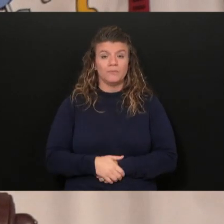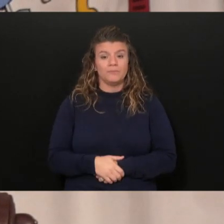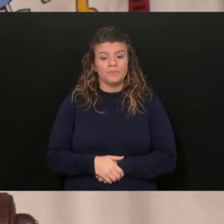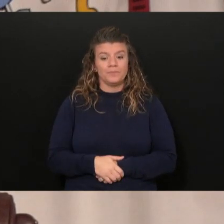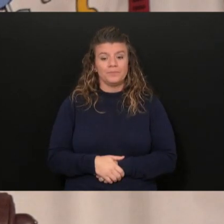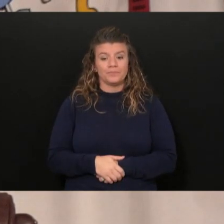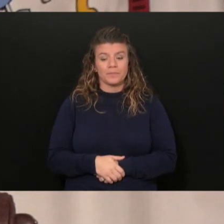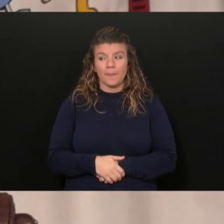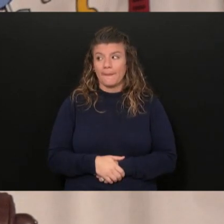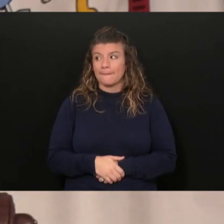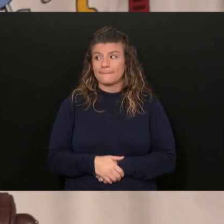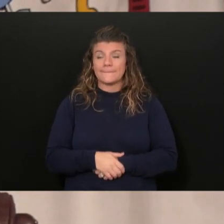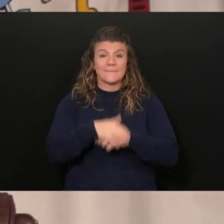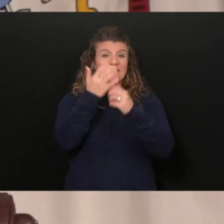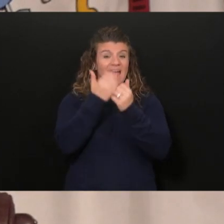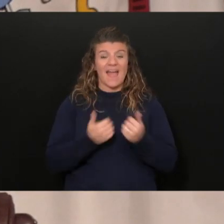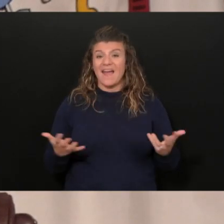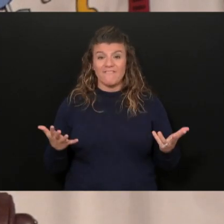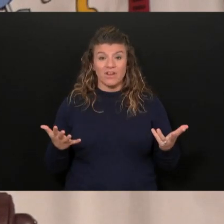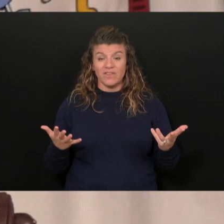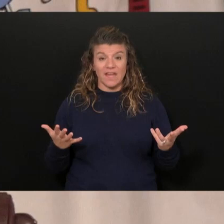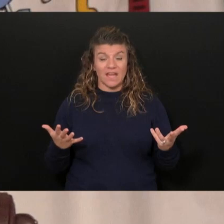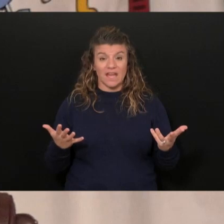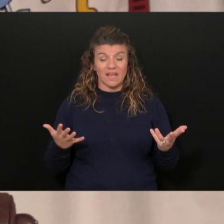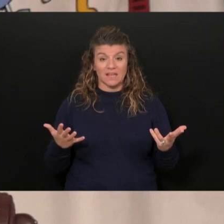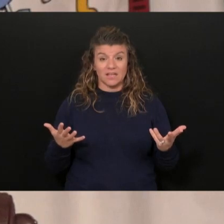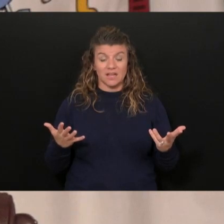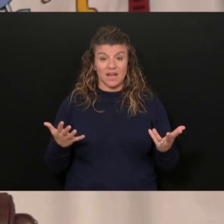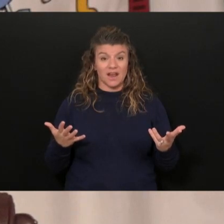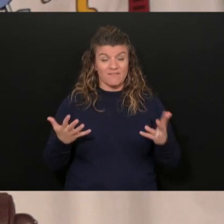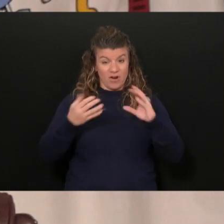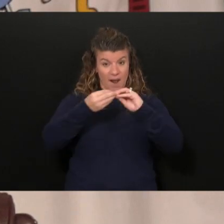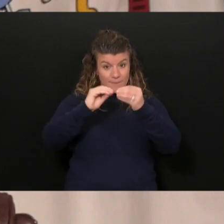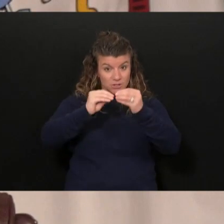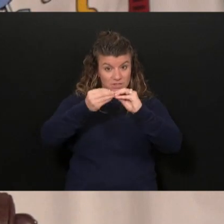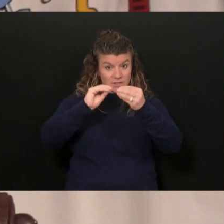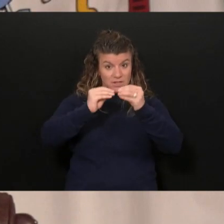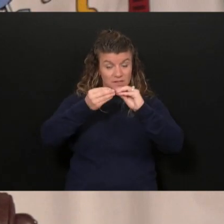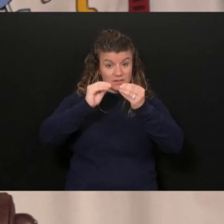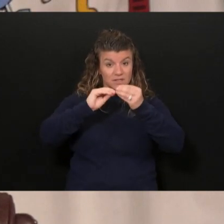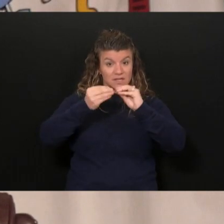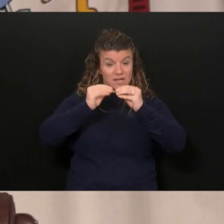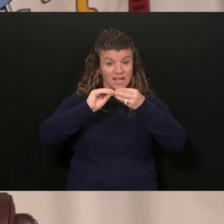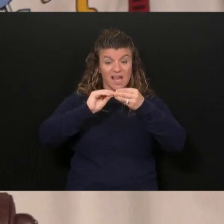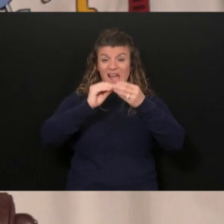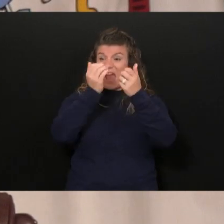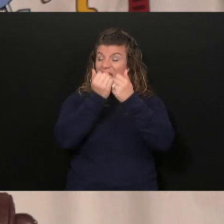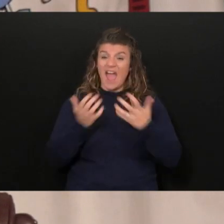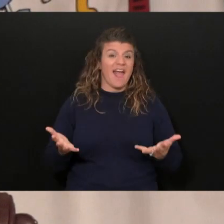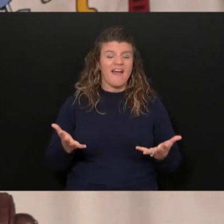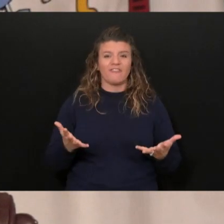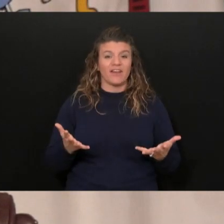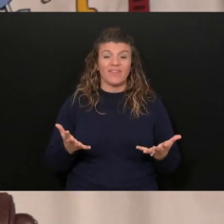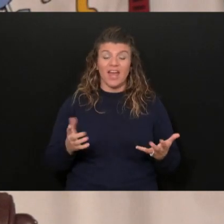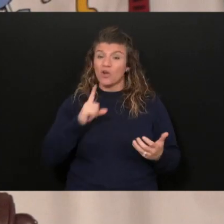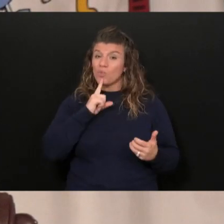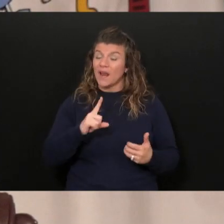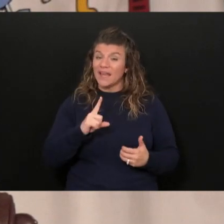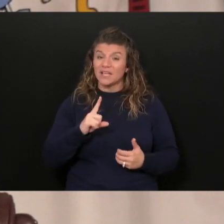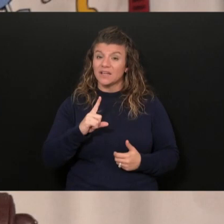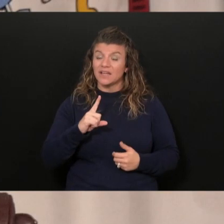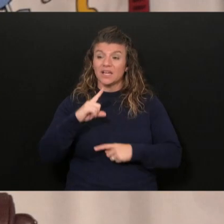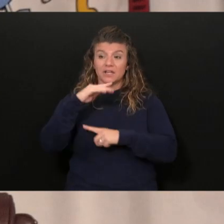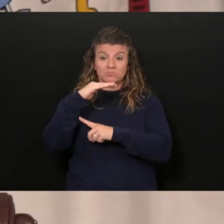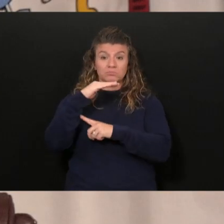But everything, as far as the numbers and everything, is trending in a way